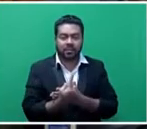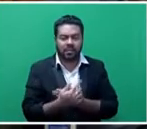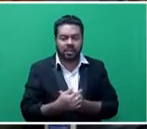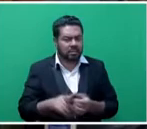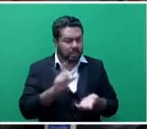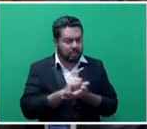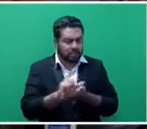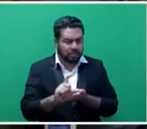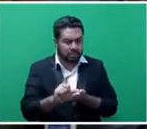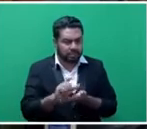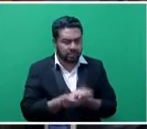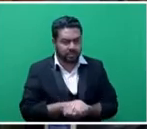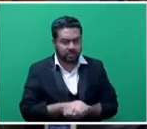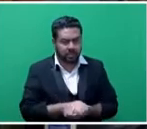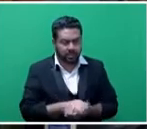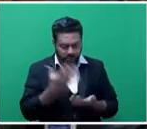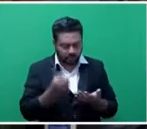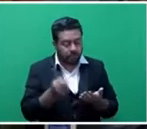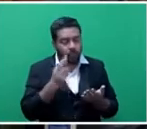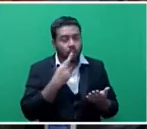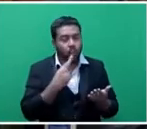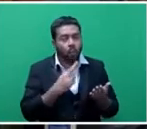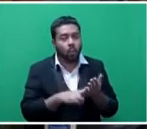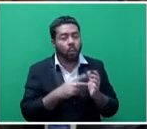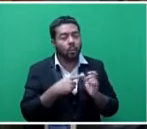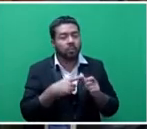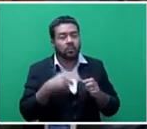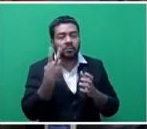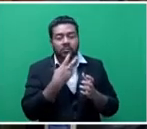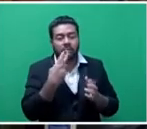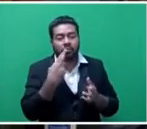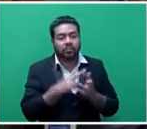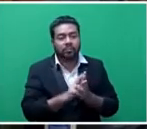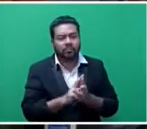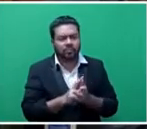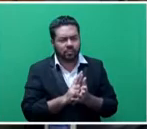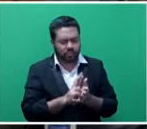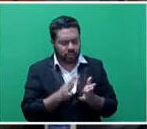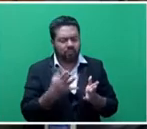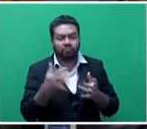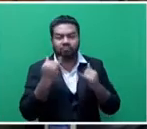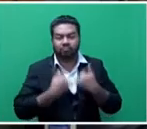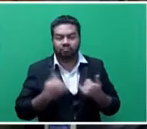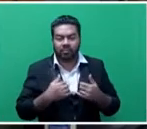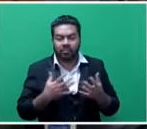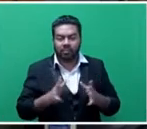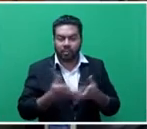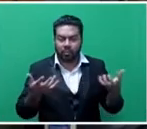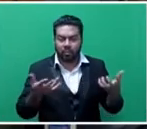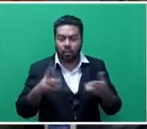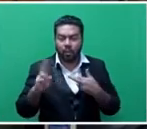that entities have taken the audit review process seriously and instigated processes to implement accepted